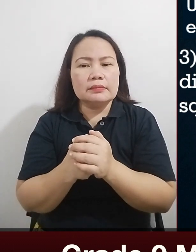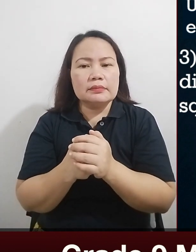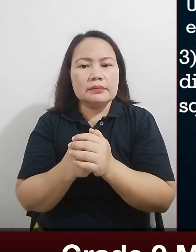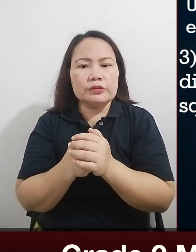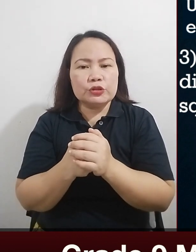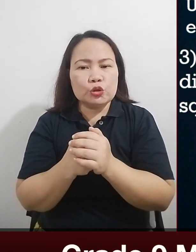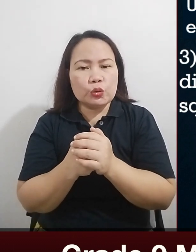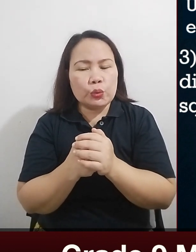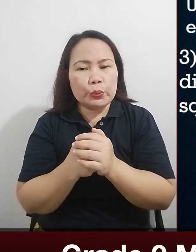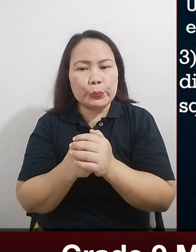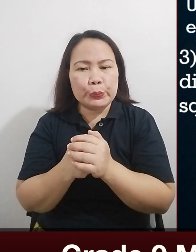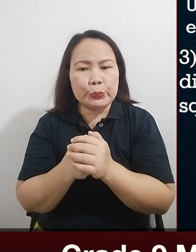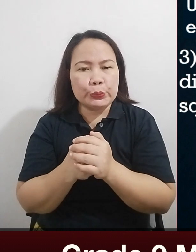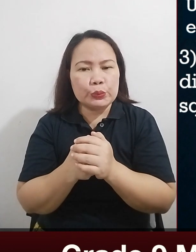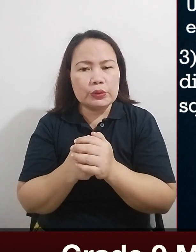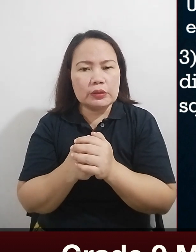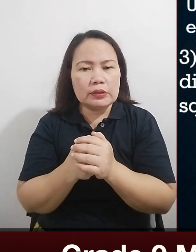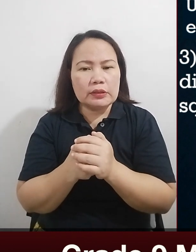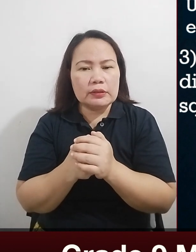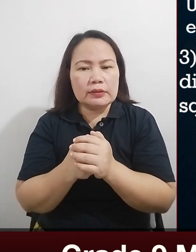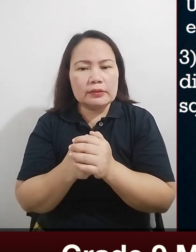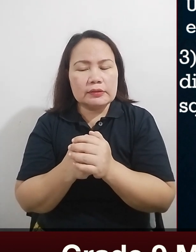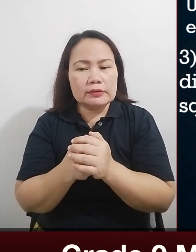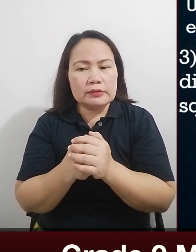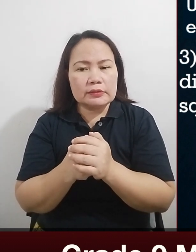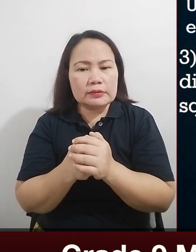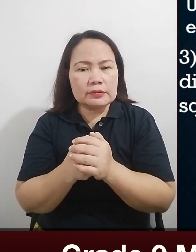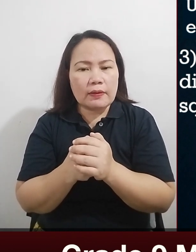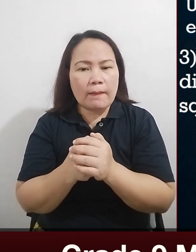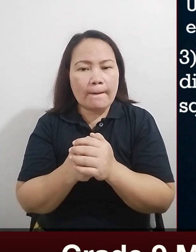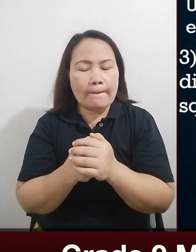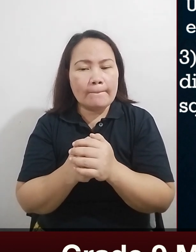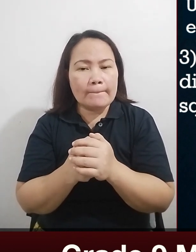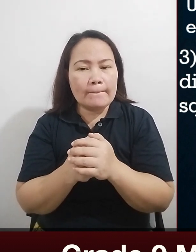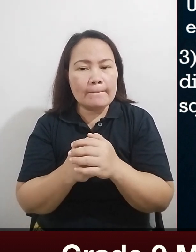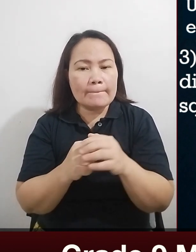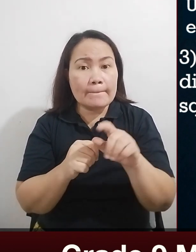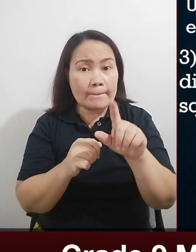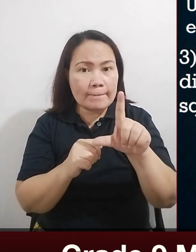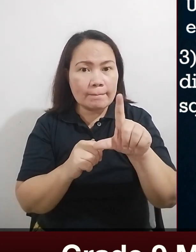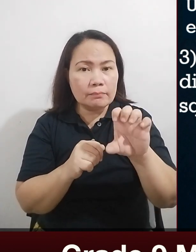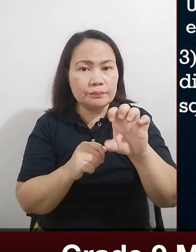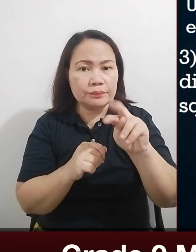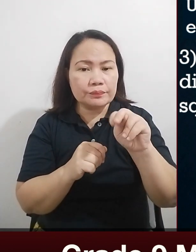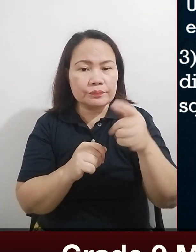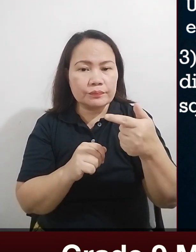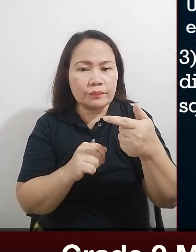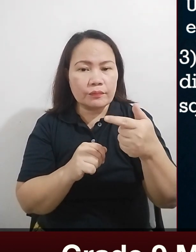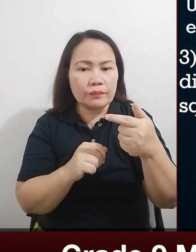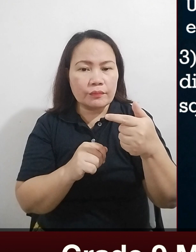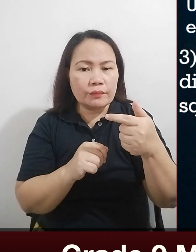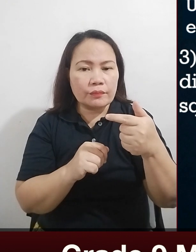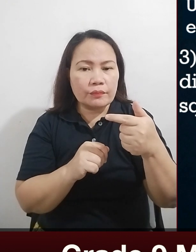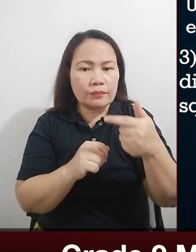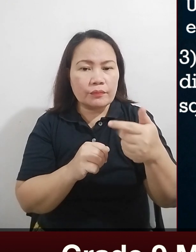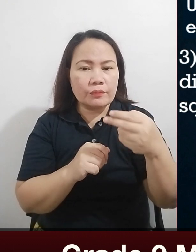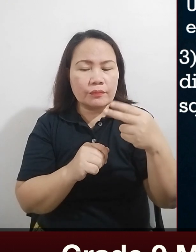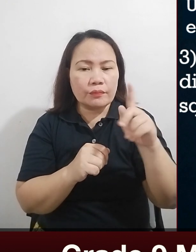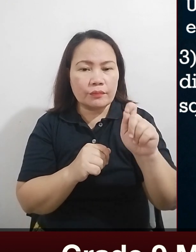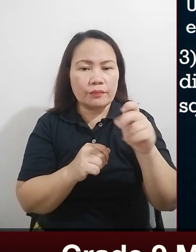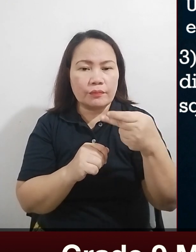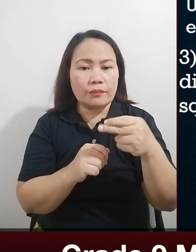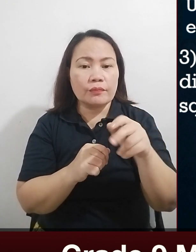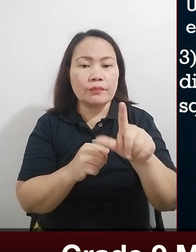directly. So, varies directly as its length L, and inversely as the square of